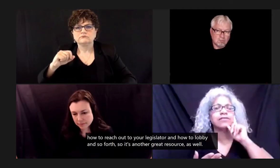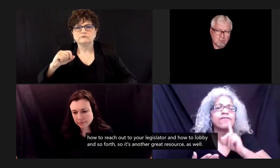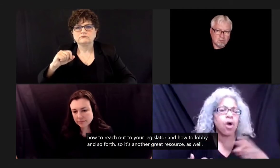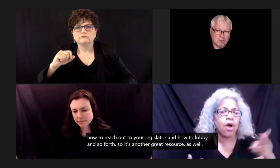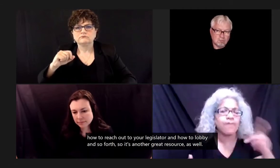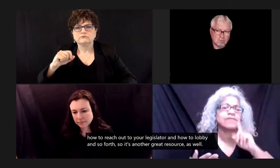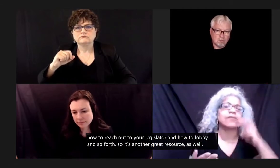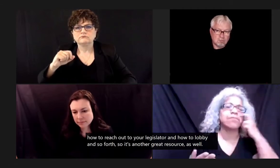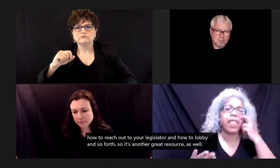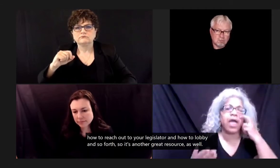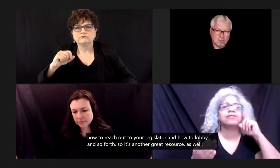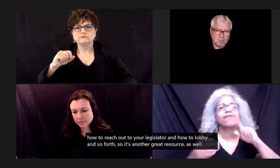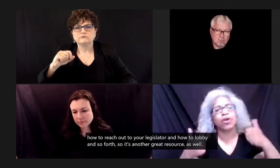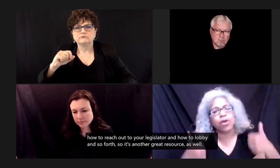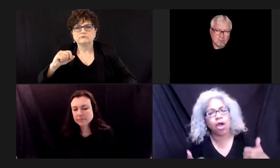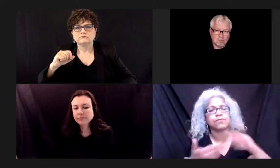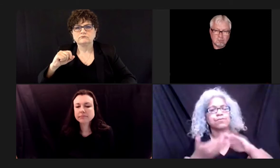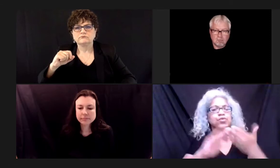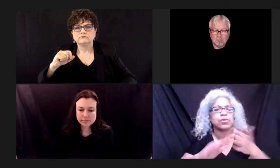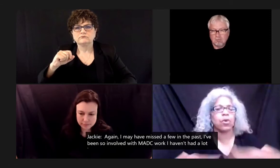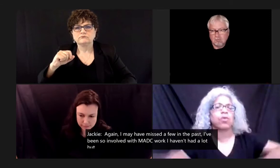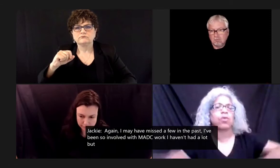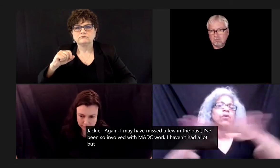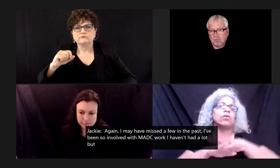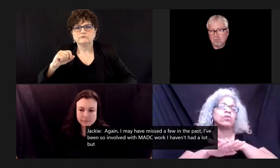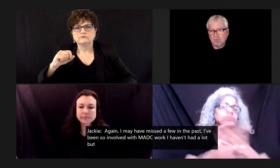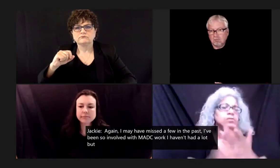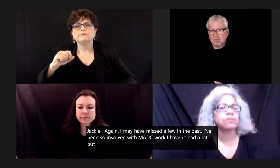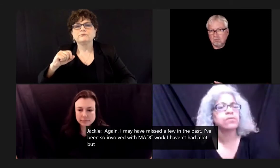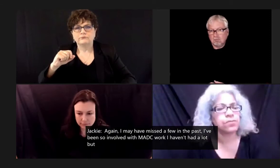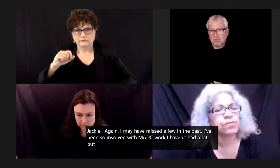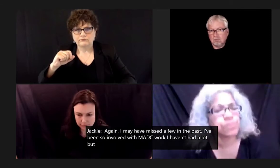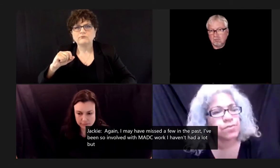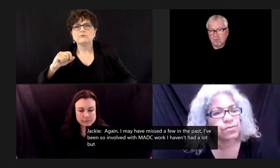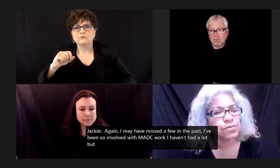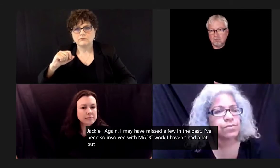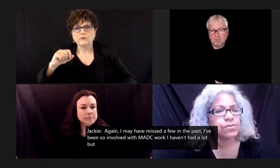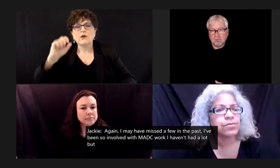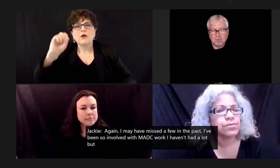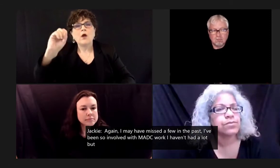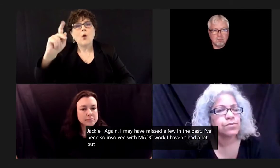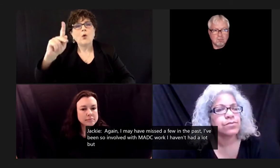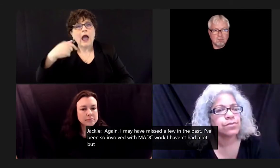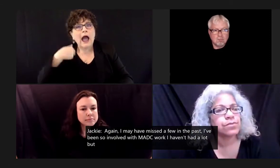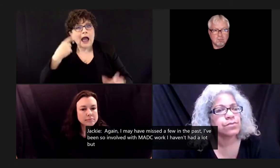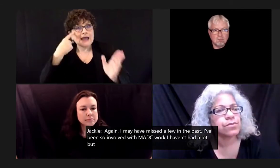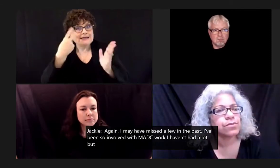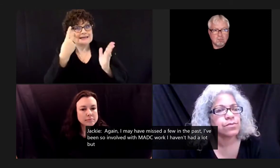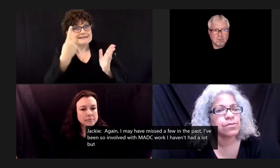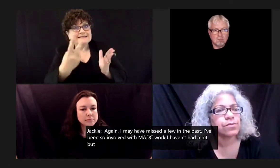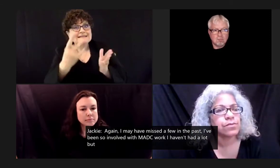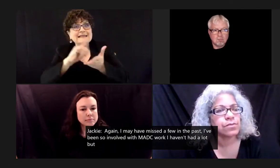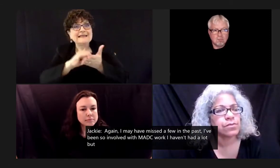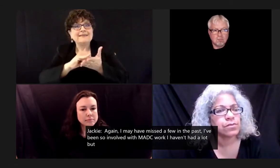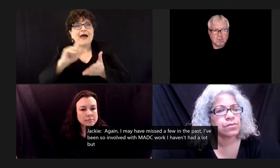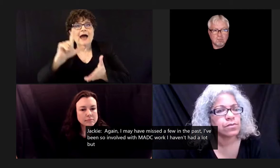will go. And I do support all deaf, deafblind, and hard of hearing citizens throughout Minnesota, of course.